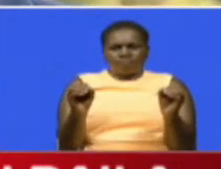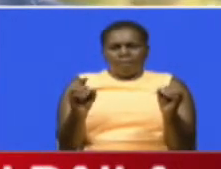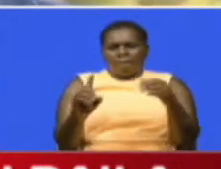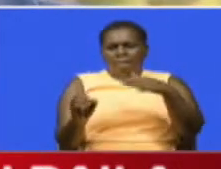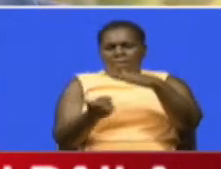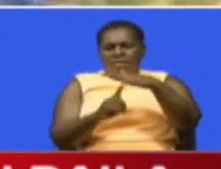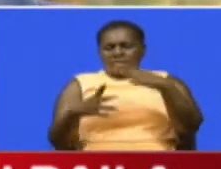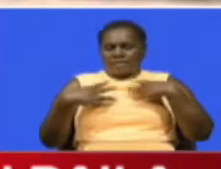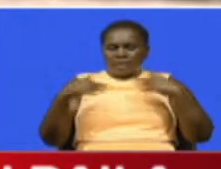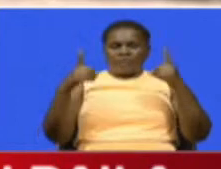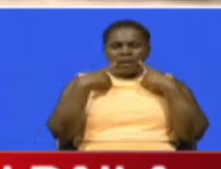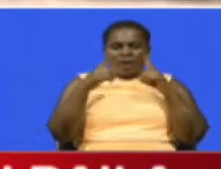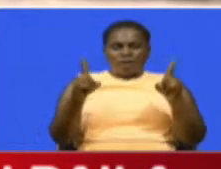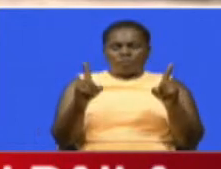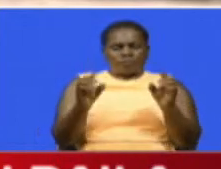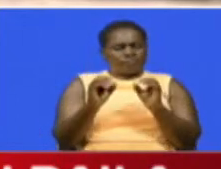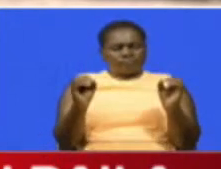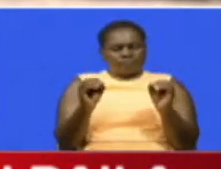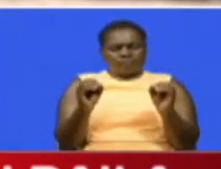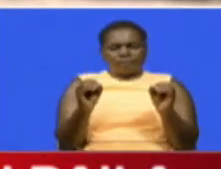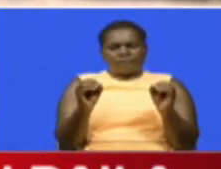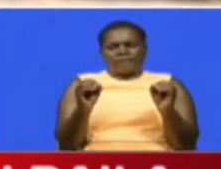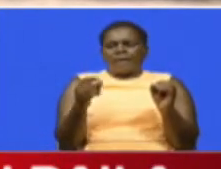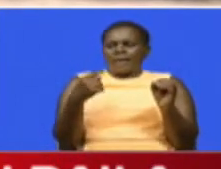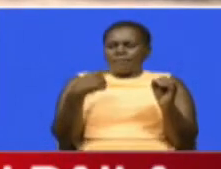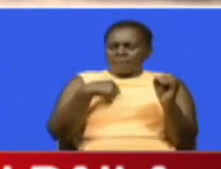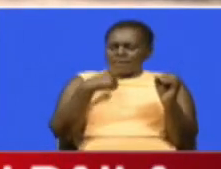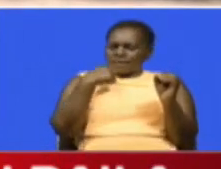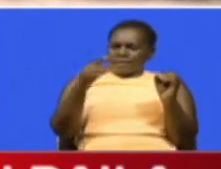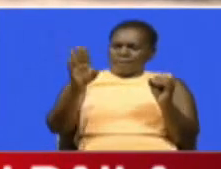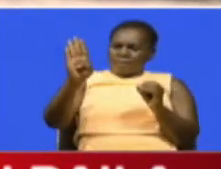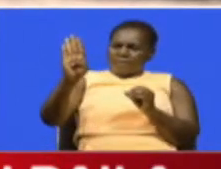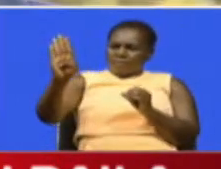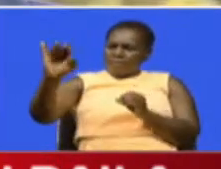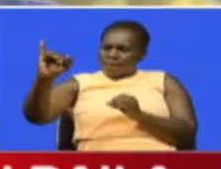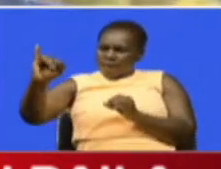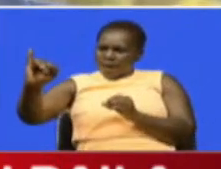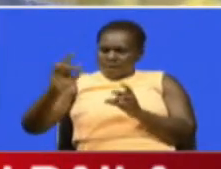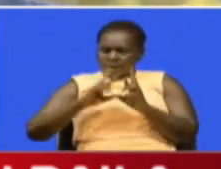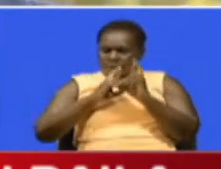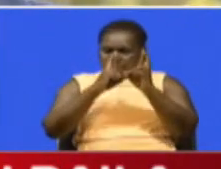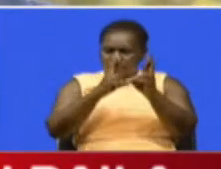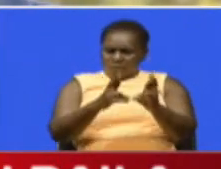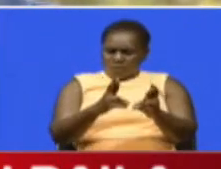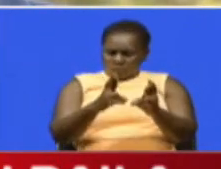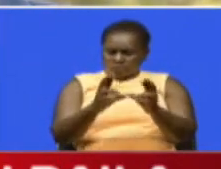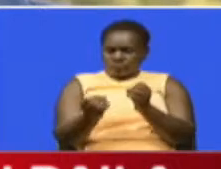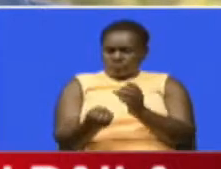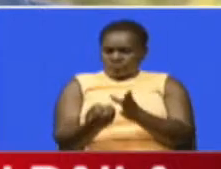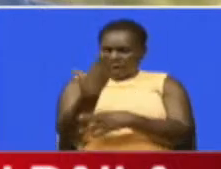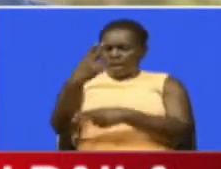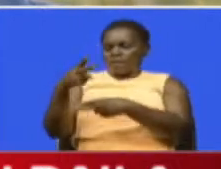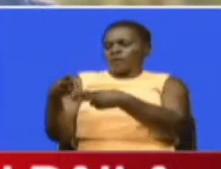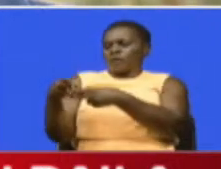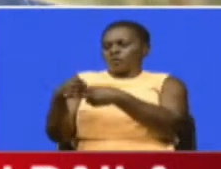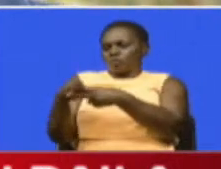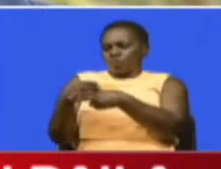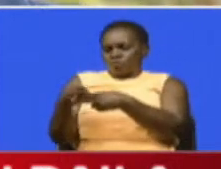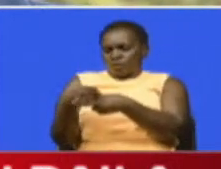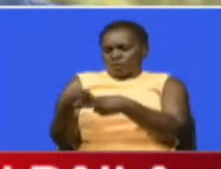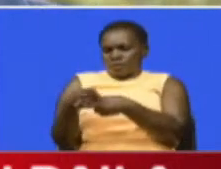Ministry of Health. And I mentioned that BBI report will be coming out soon.